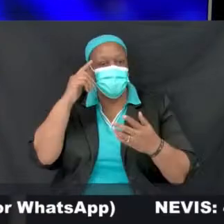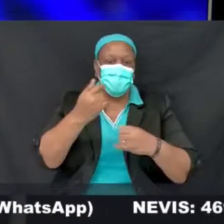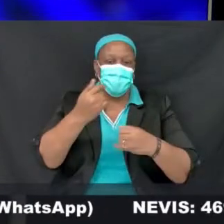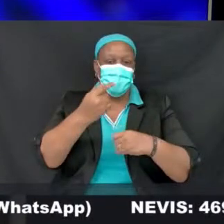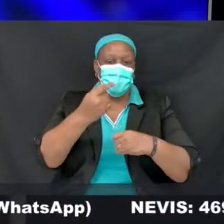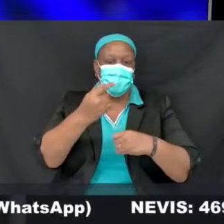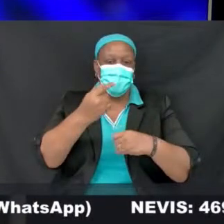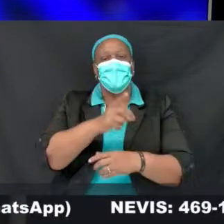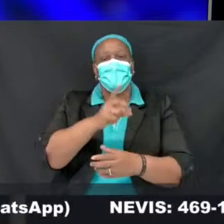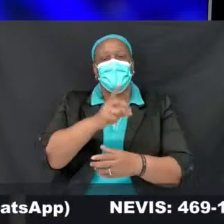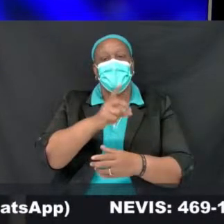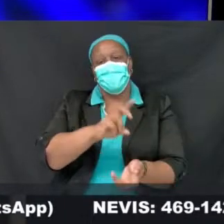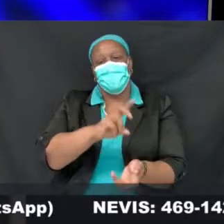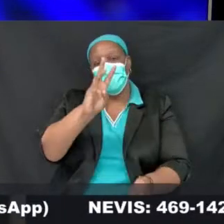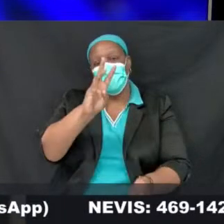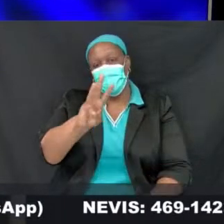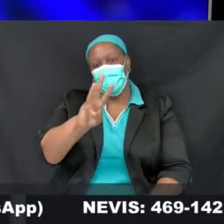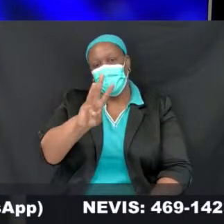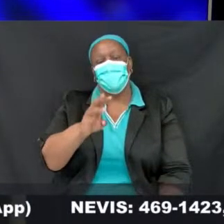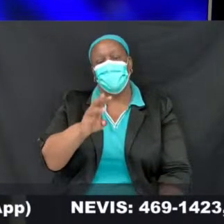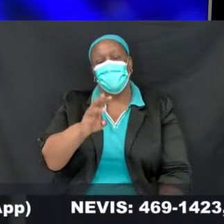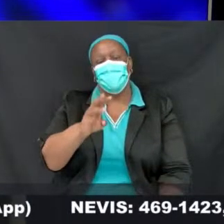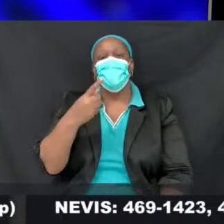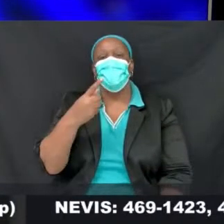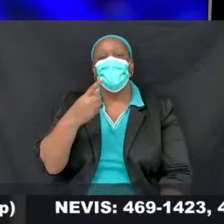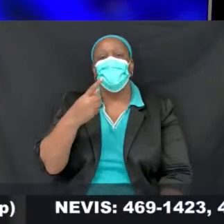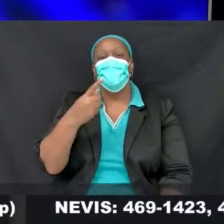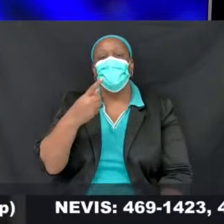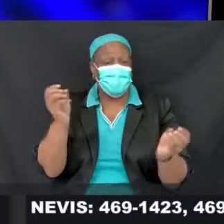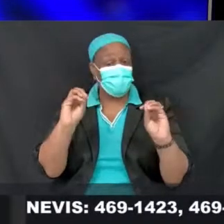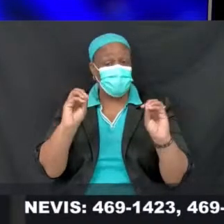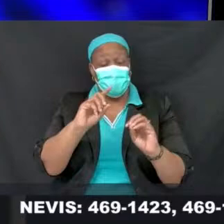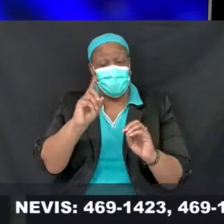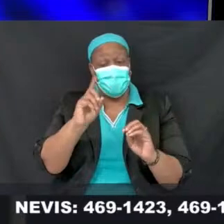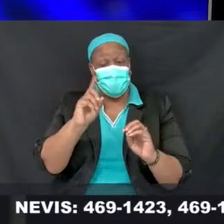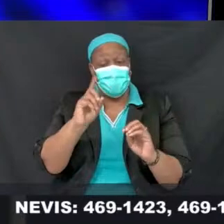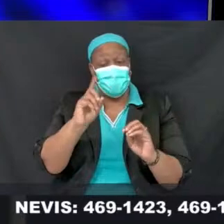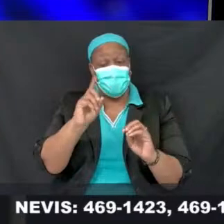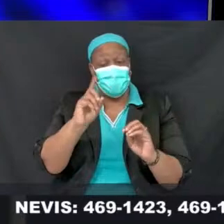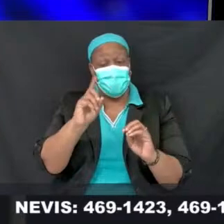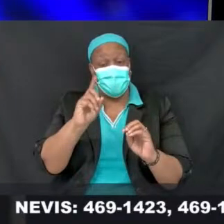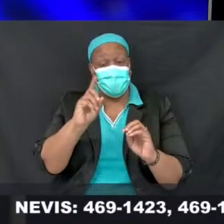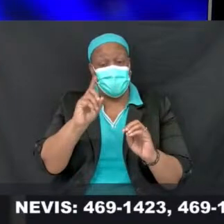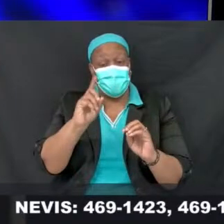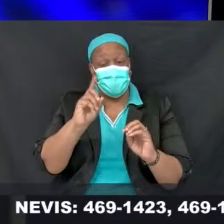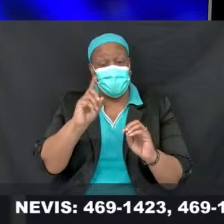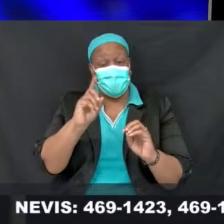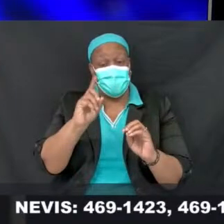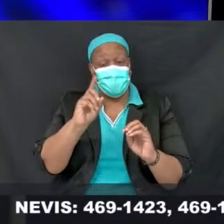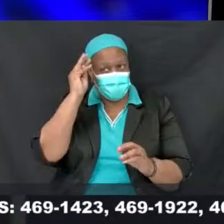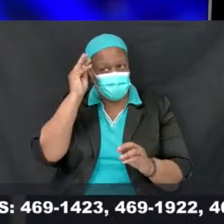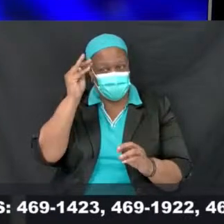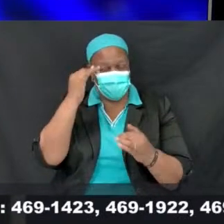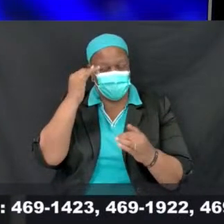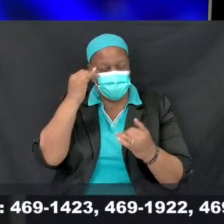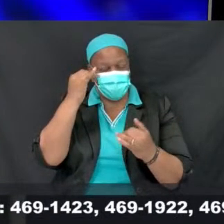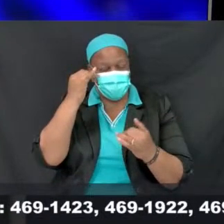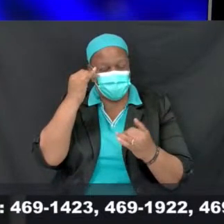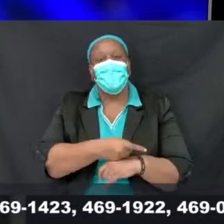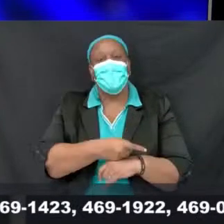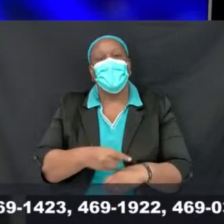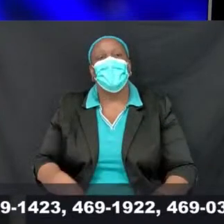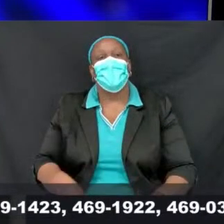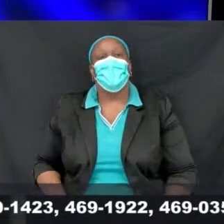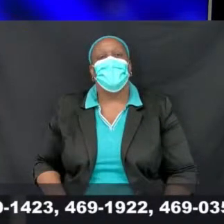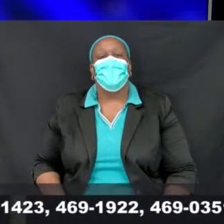answer today. And we thank ZIZ and all media outlets who continue to do